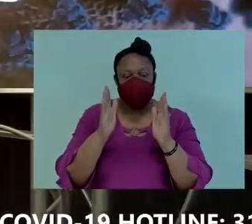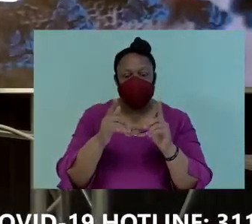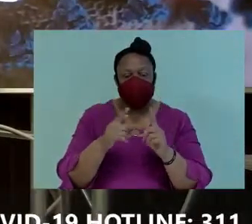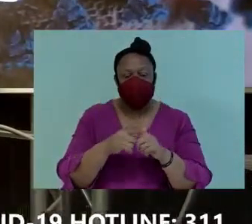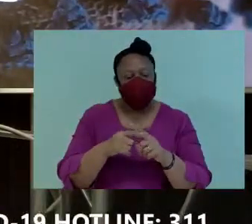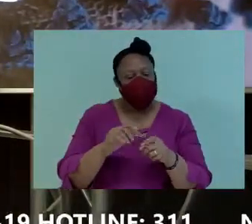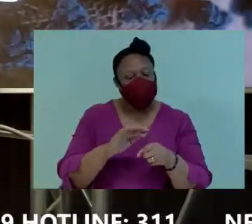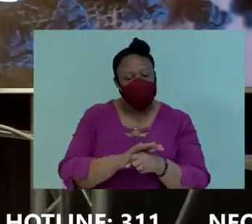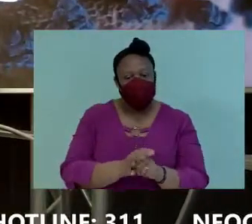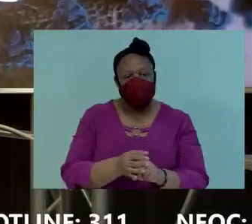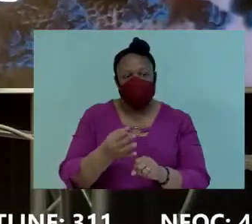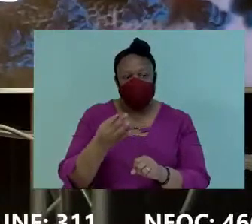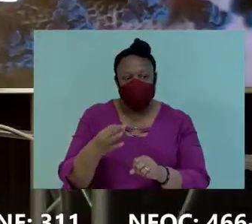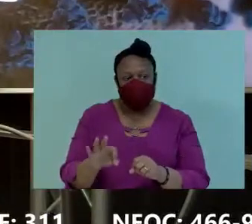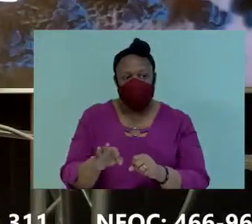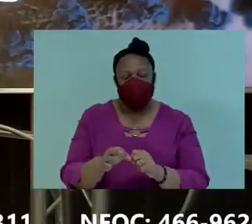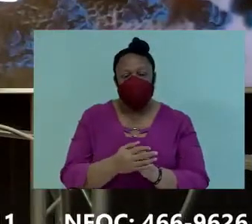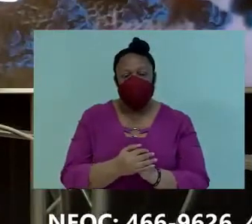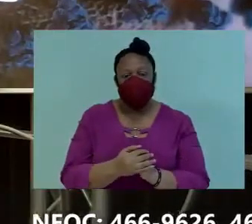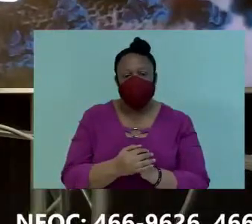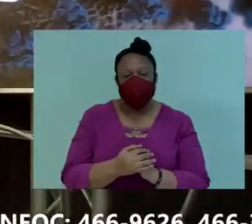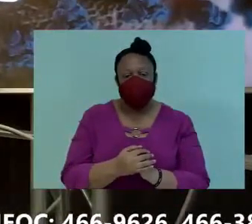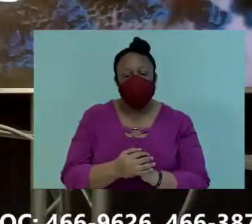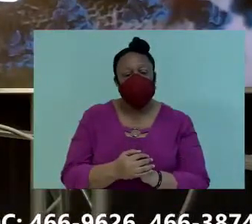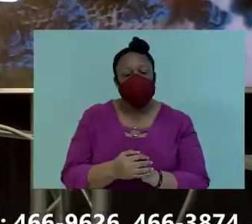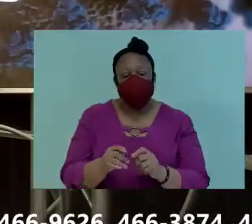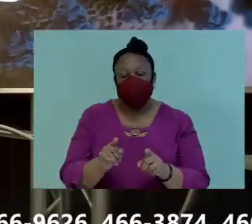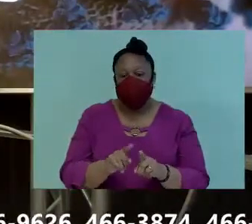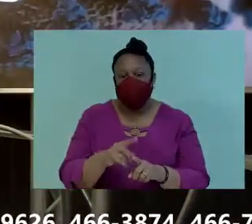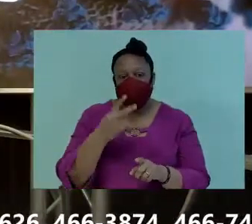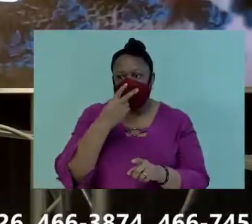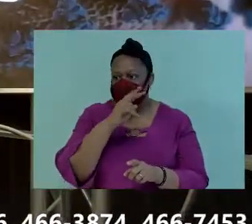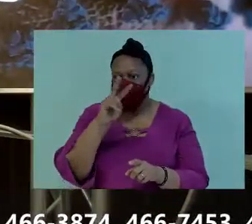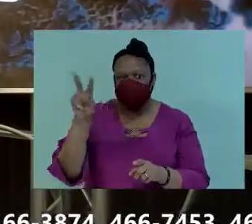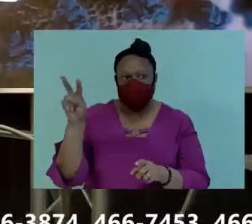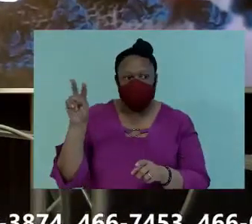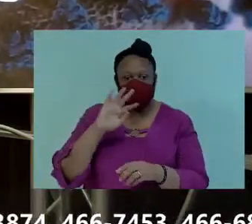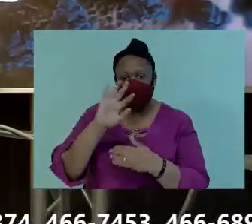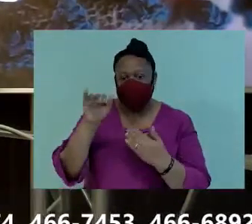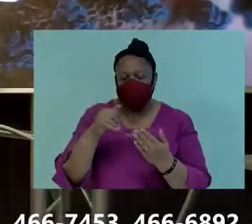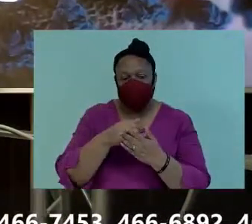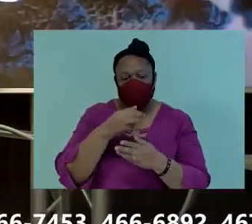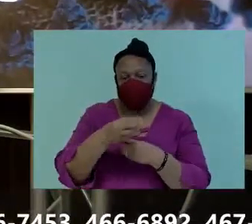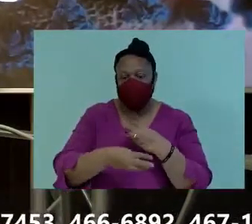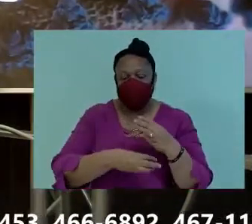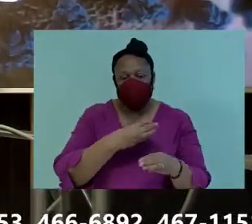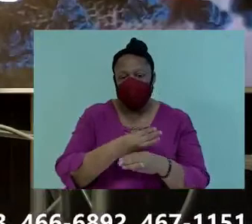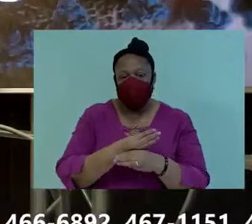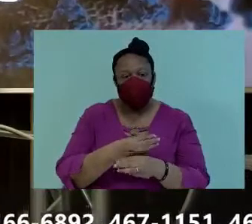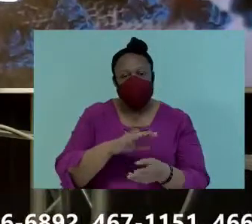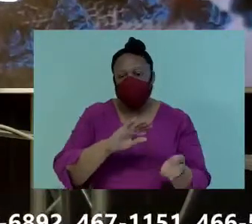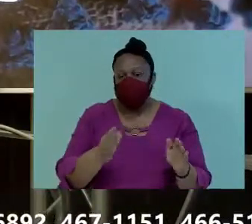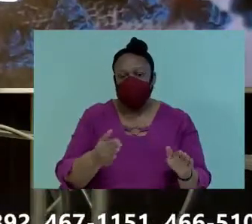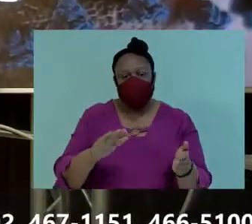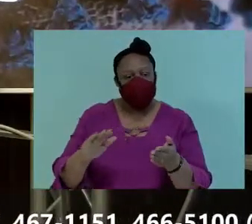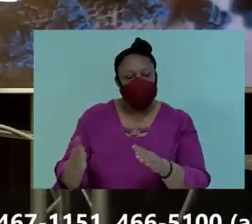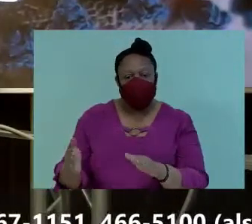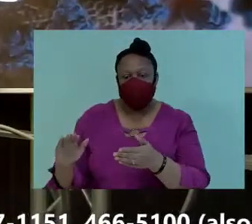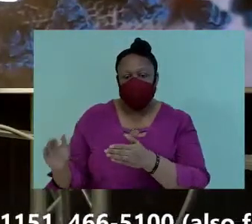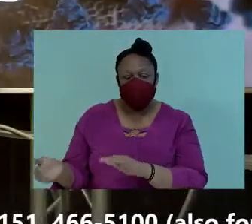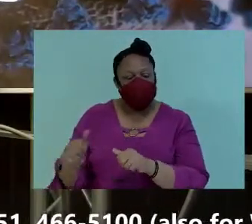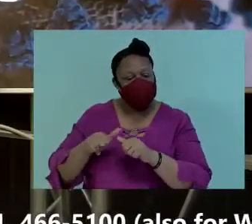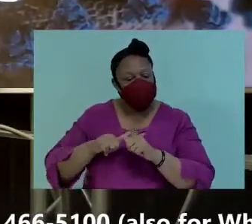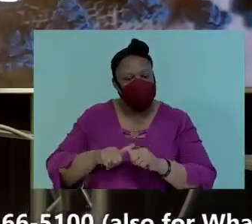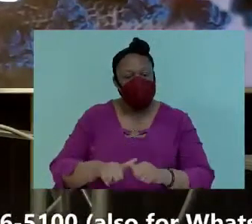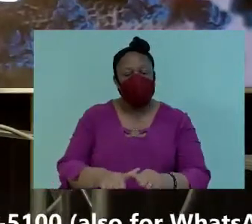the COVID-19 pandemic. As you can see all around the world, deaths continue to happen. People